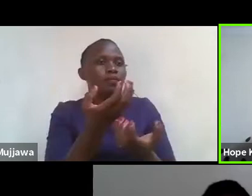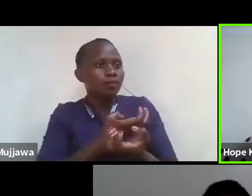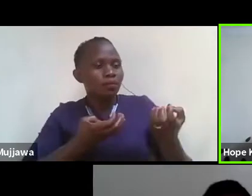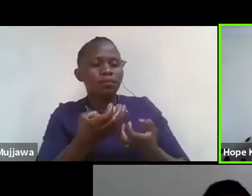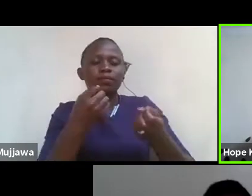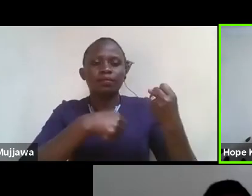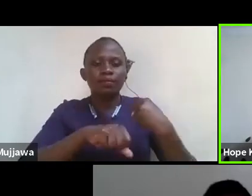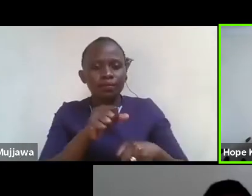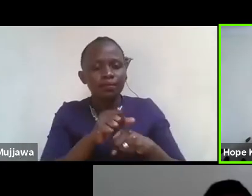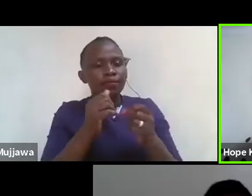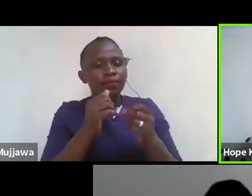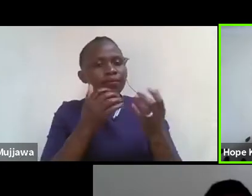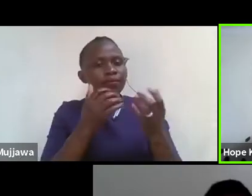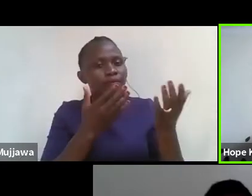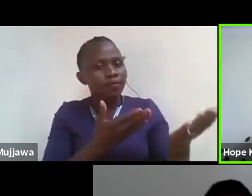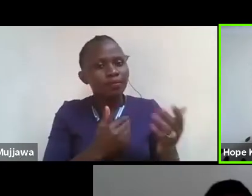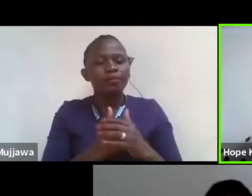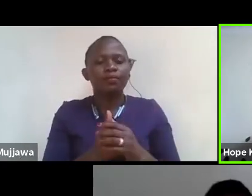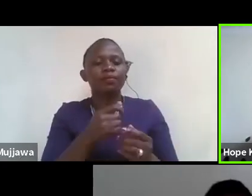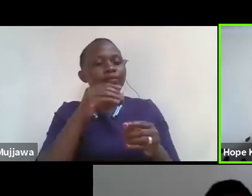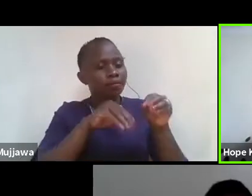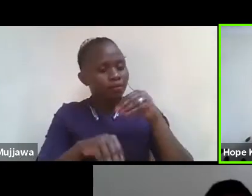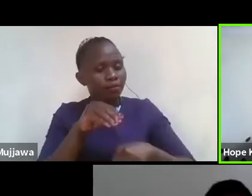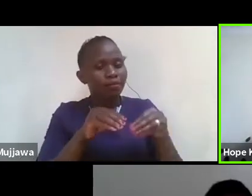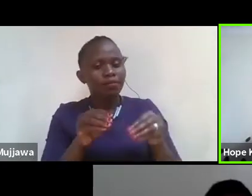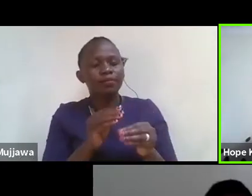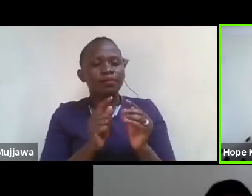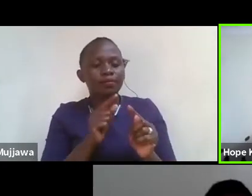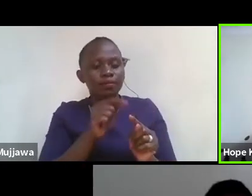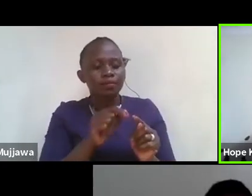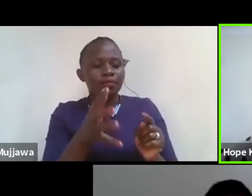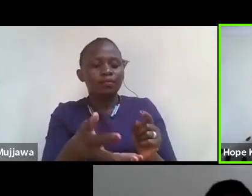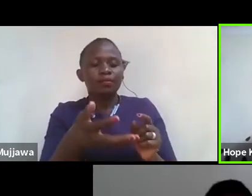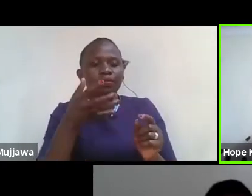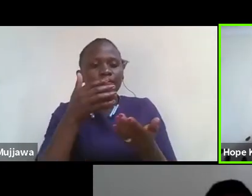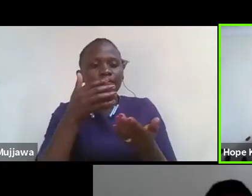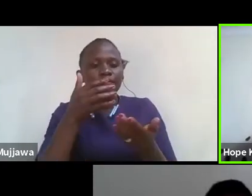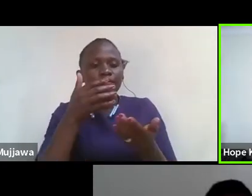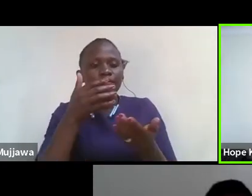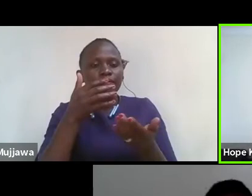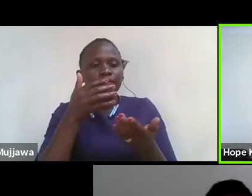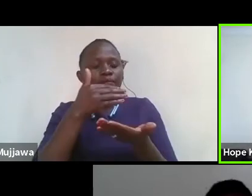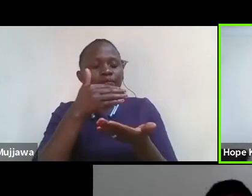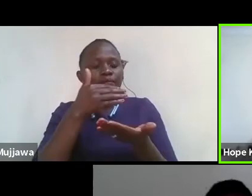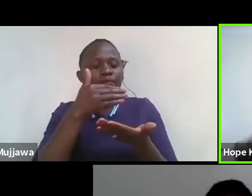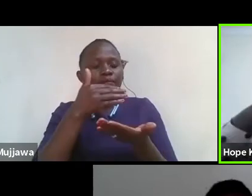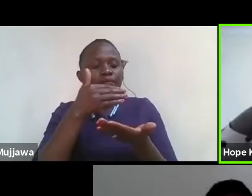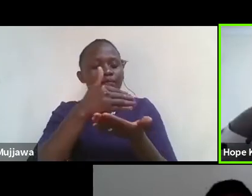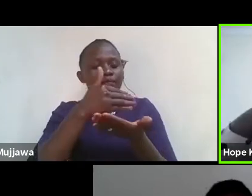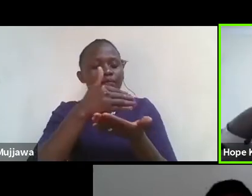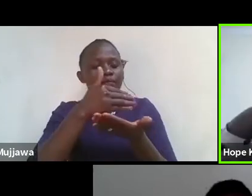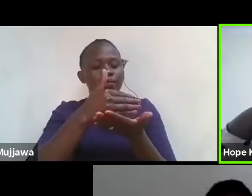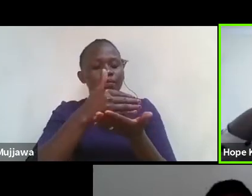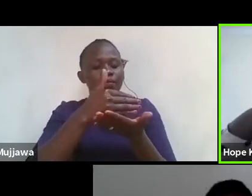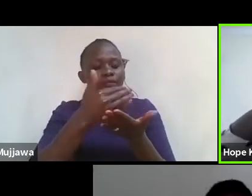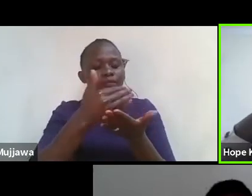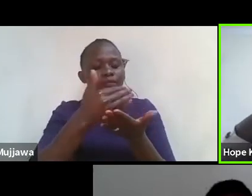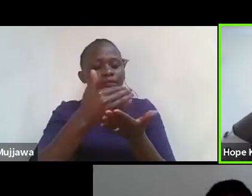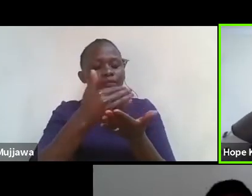of the extractive sector to our national GDP, you know, it's really meager, yet we are very, really